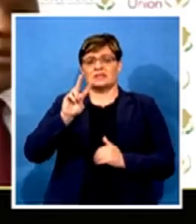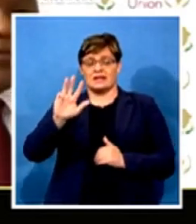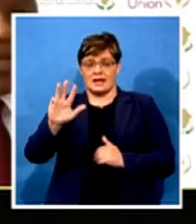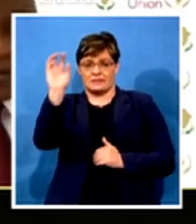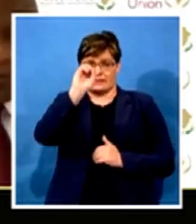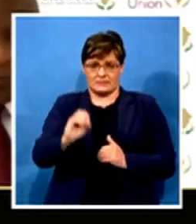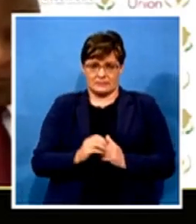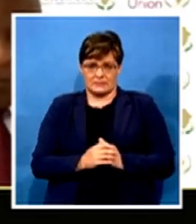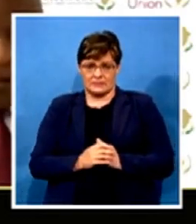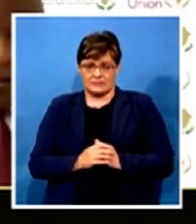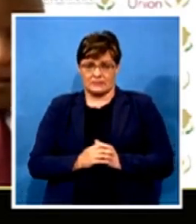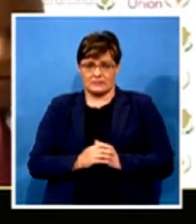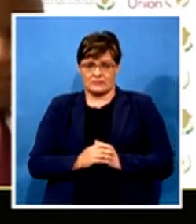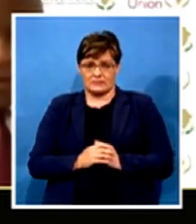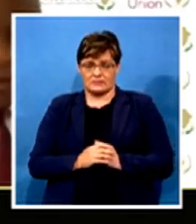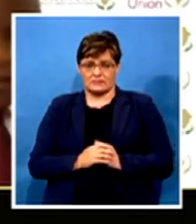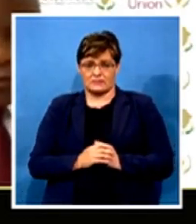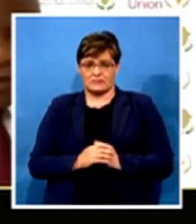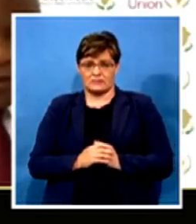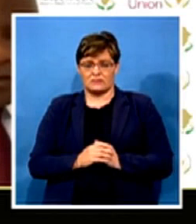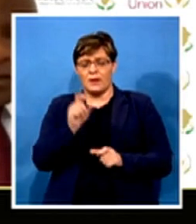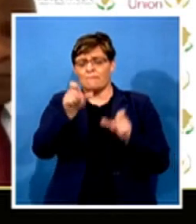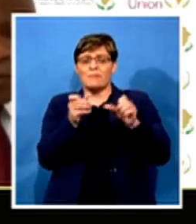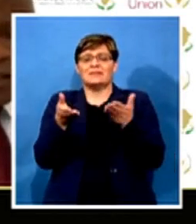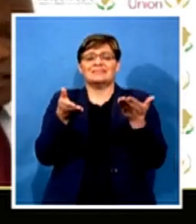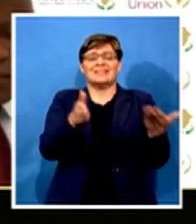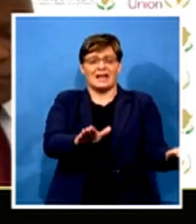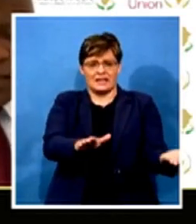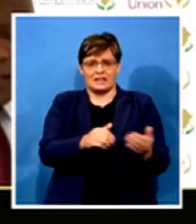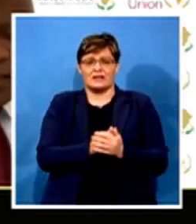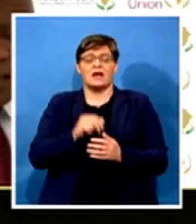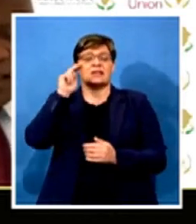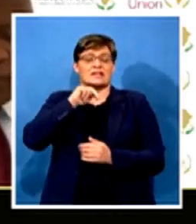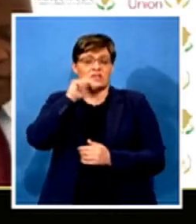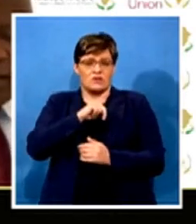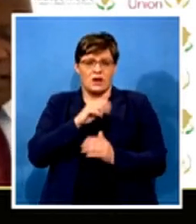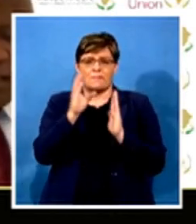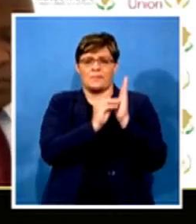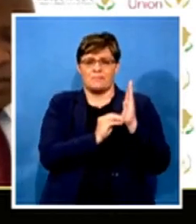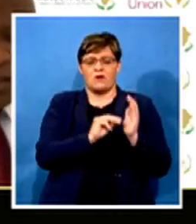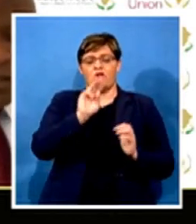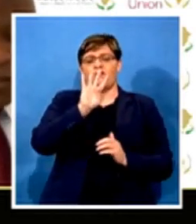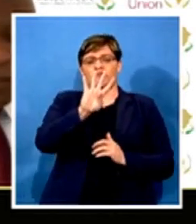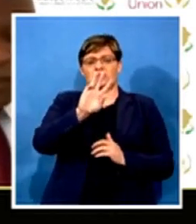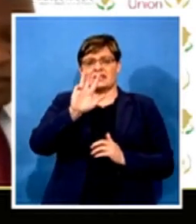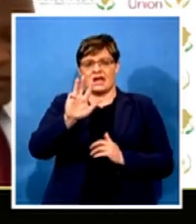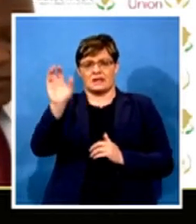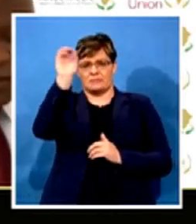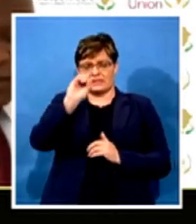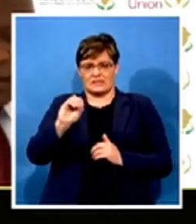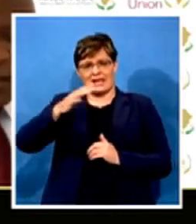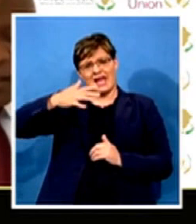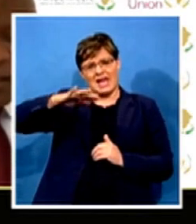In terms of deaths, Nigeria has recorded a 49% average increase in number of